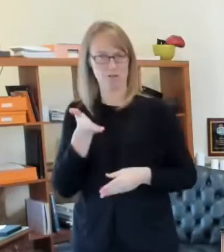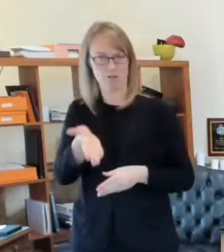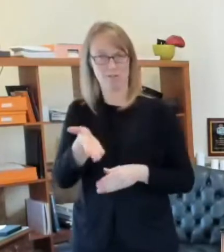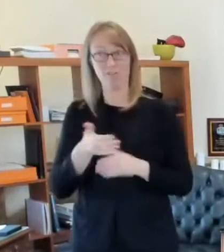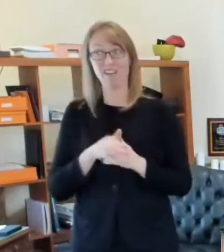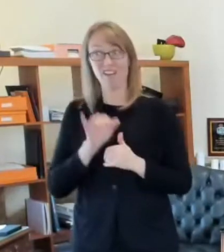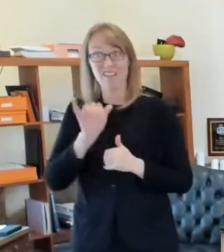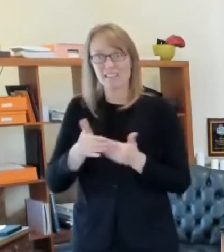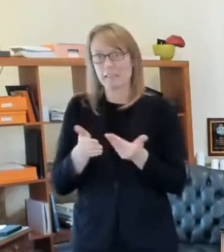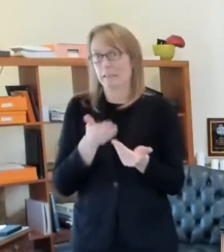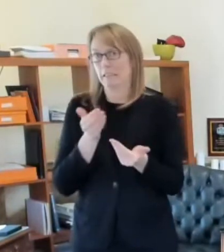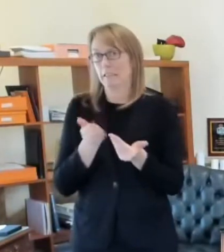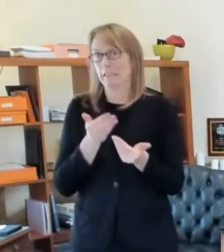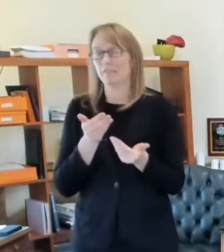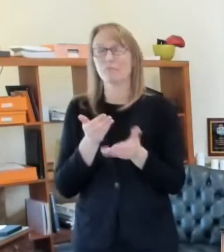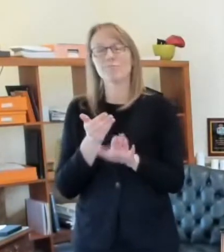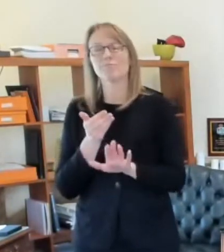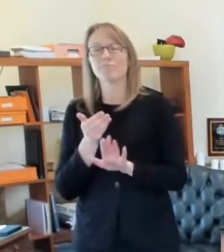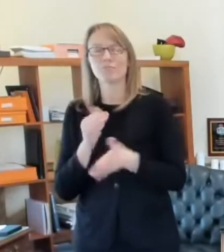of the ability to upload pictures.